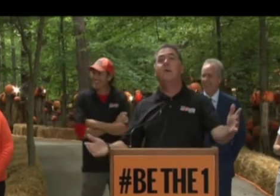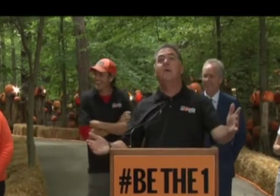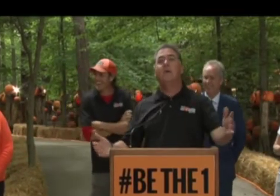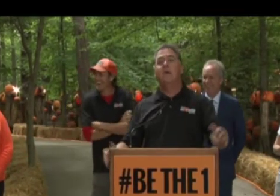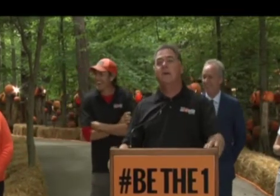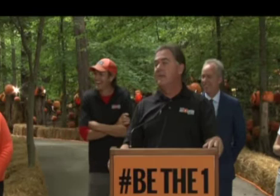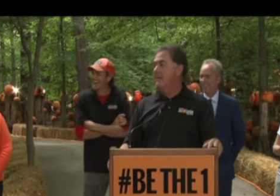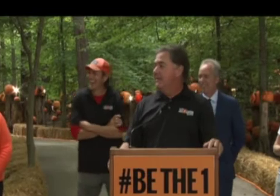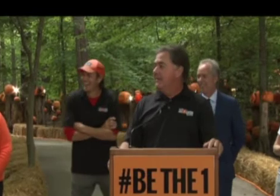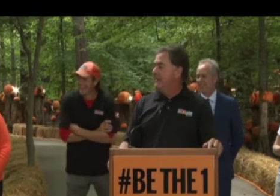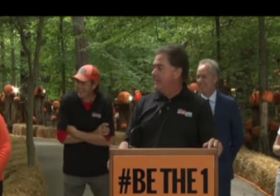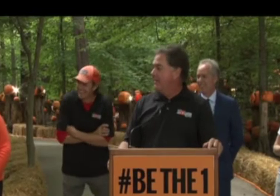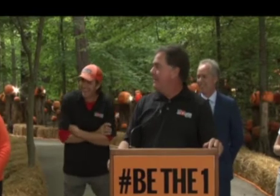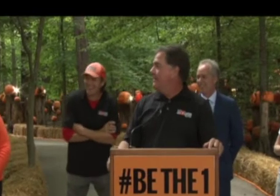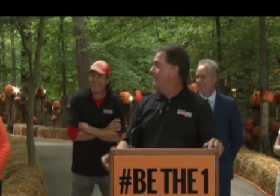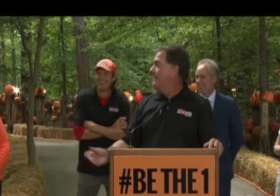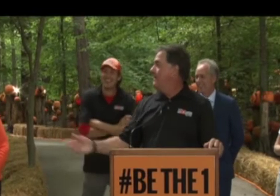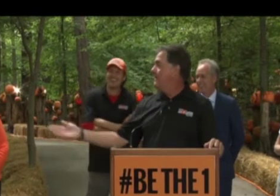Oh.